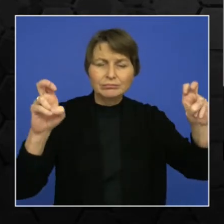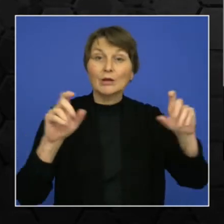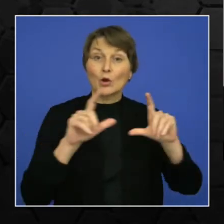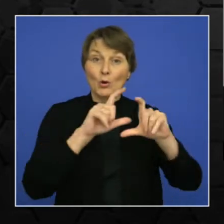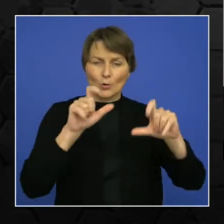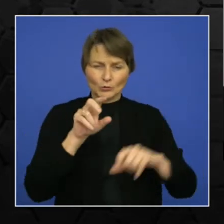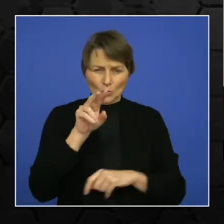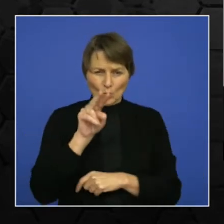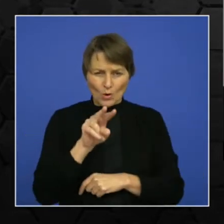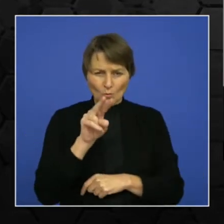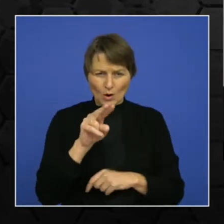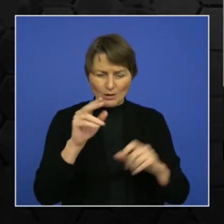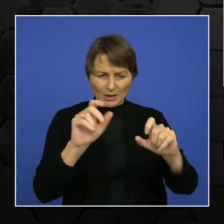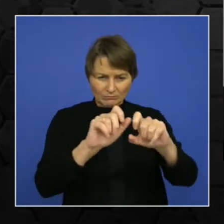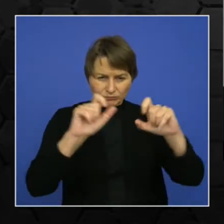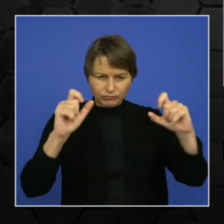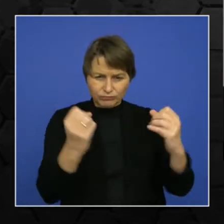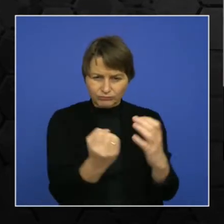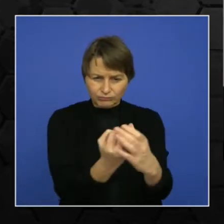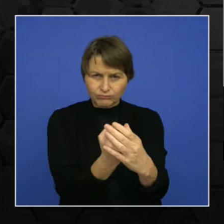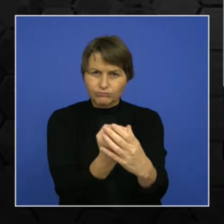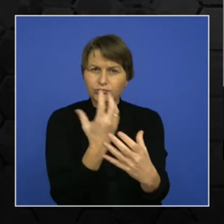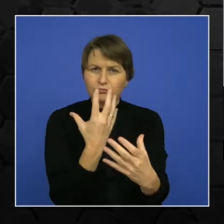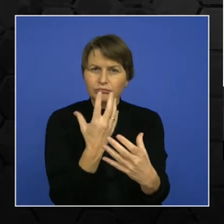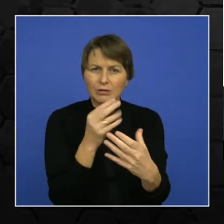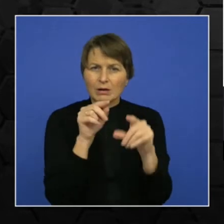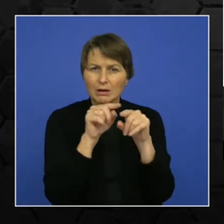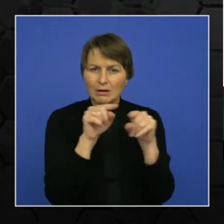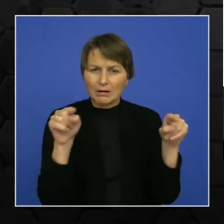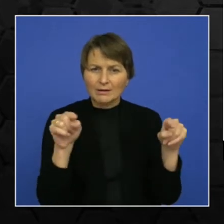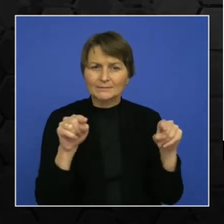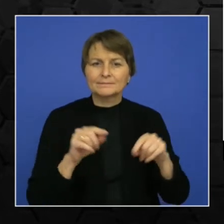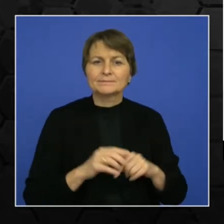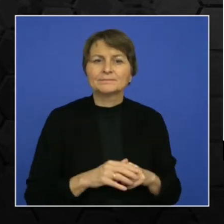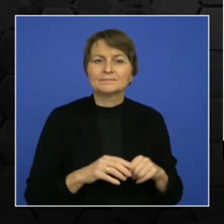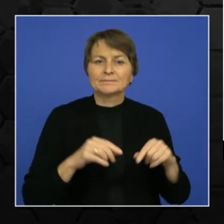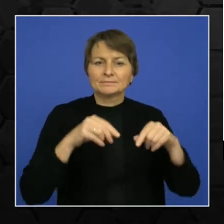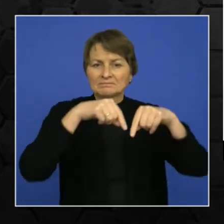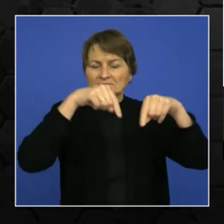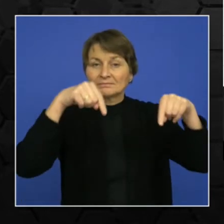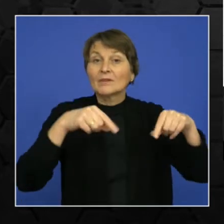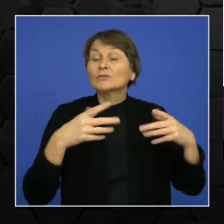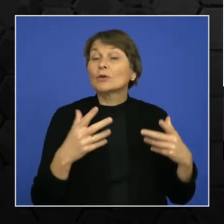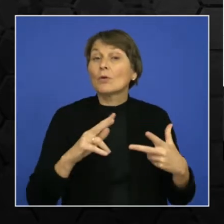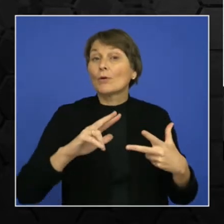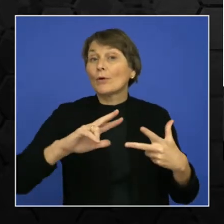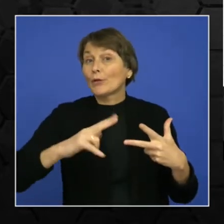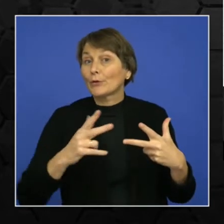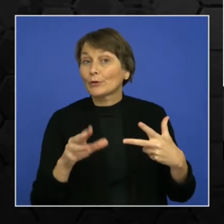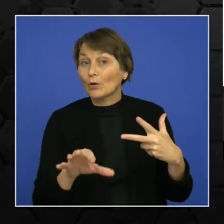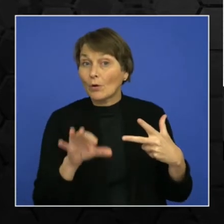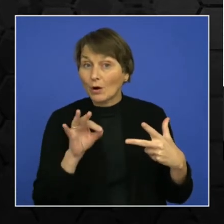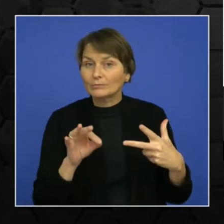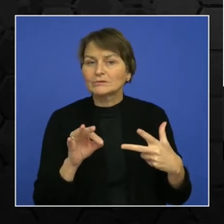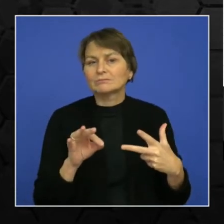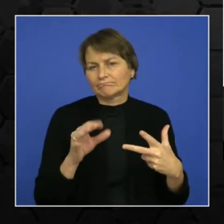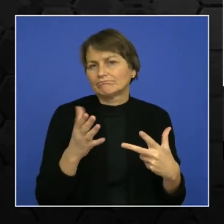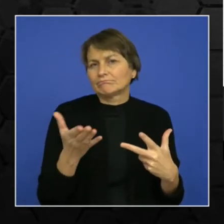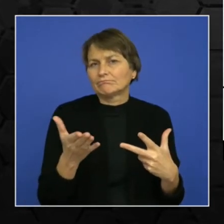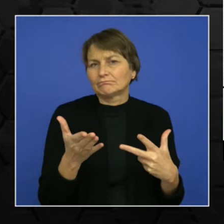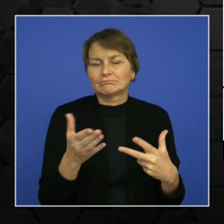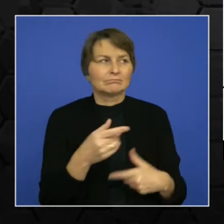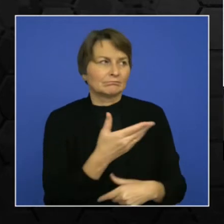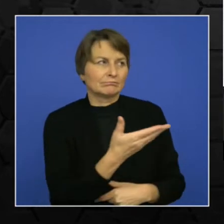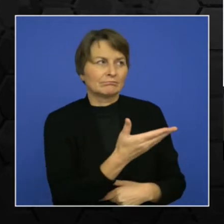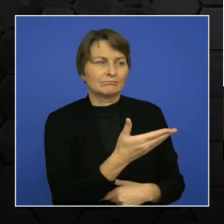here. And if it is no in both the places, then definitely the third option is the right thing, and that's why I given more info there.